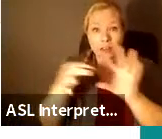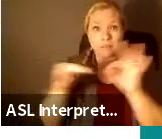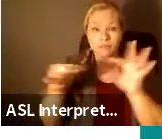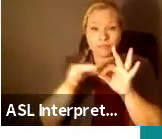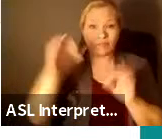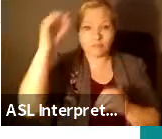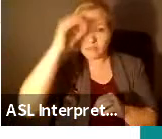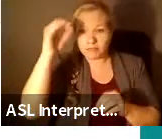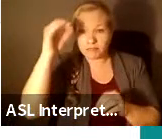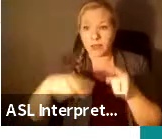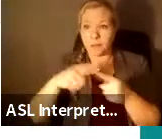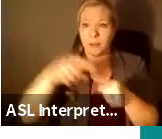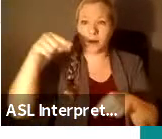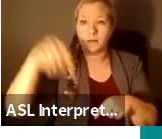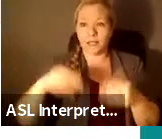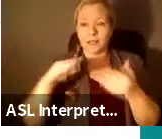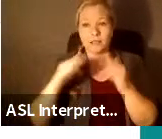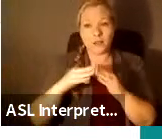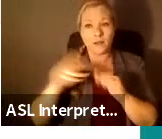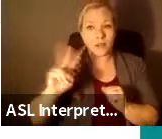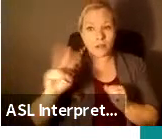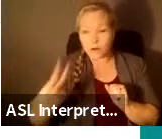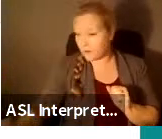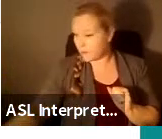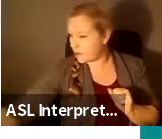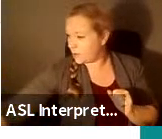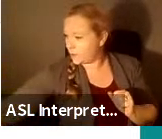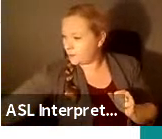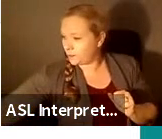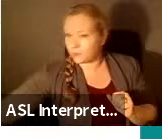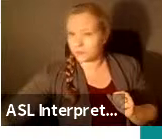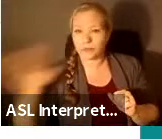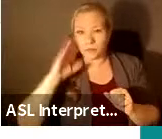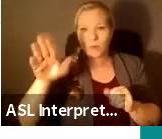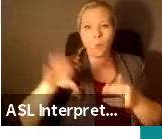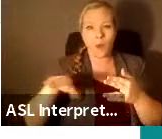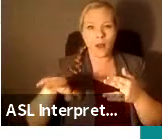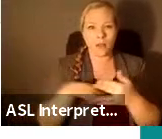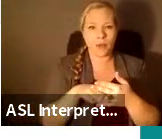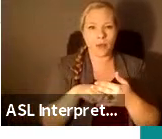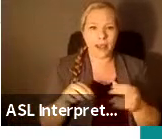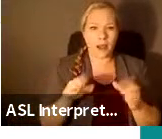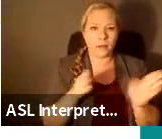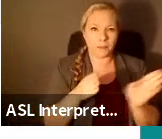all of this in the discussion breakout session that we've got planned. Yeah.